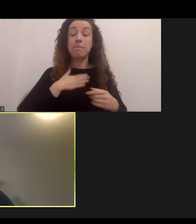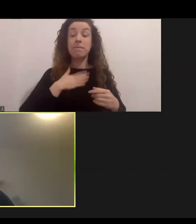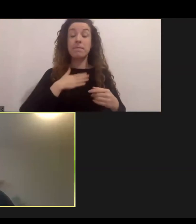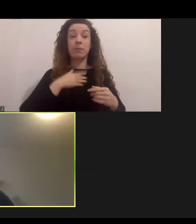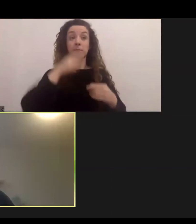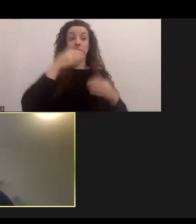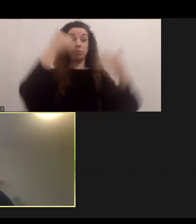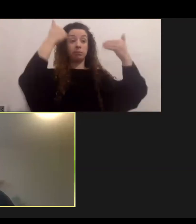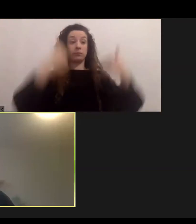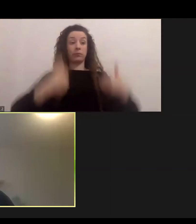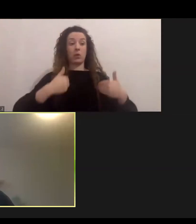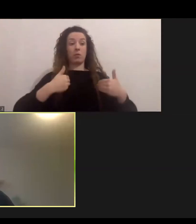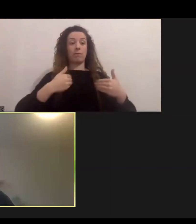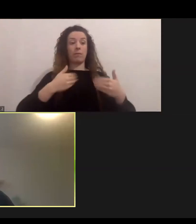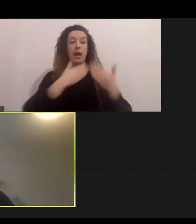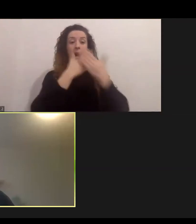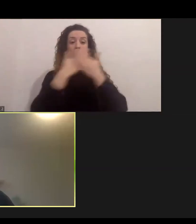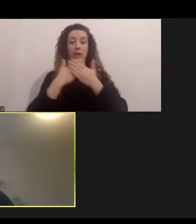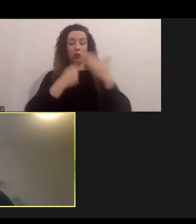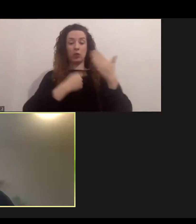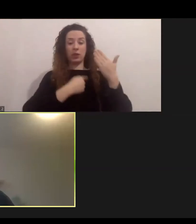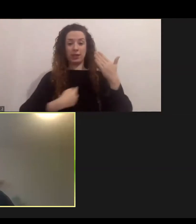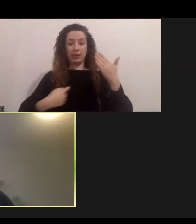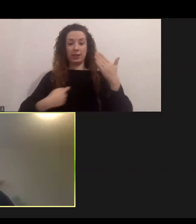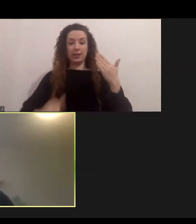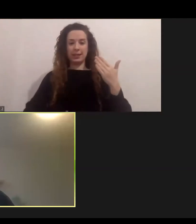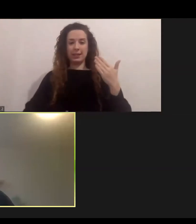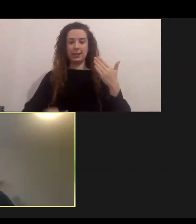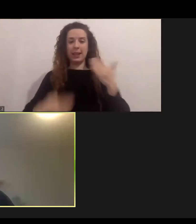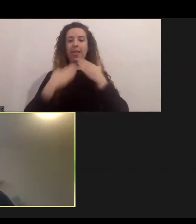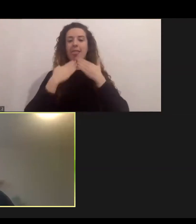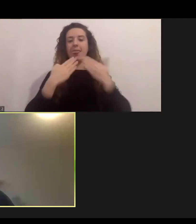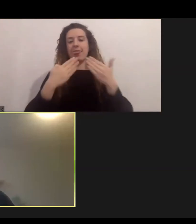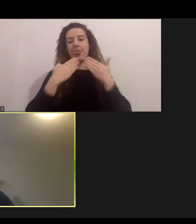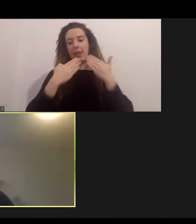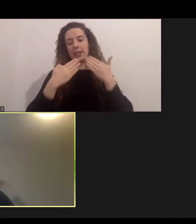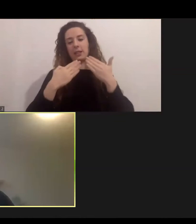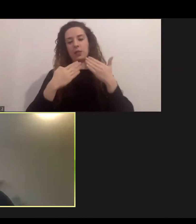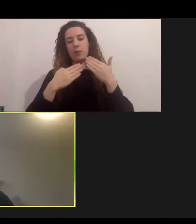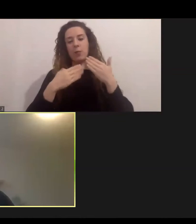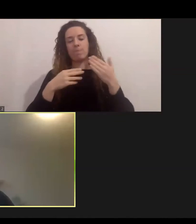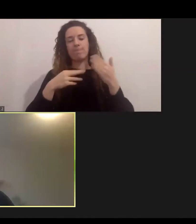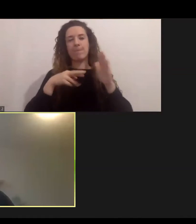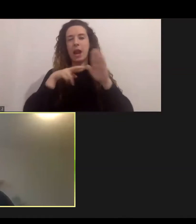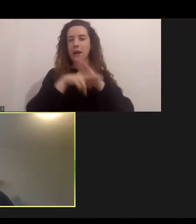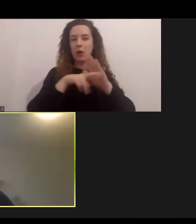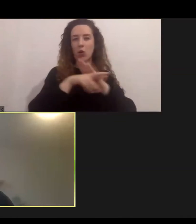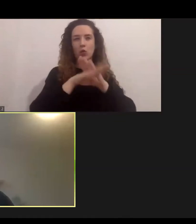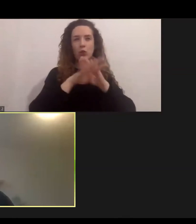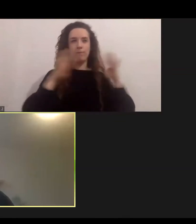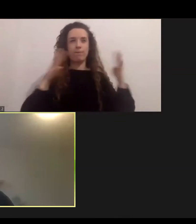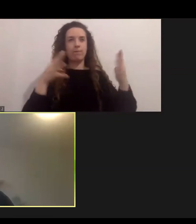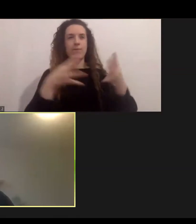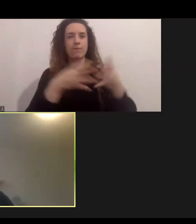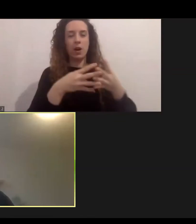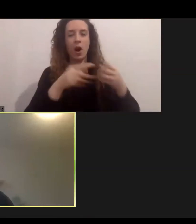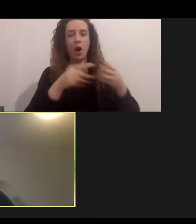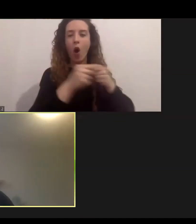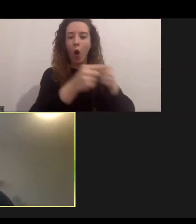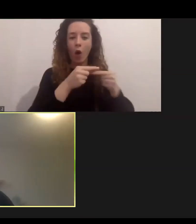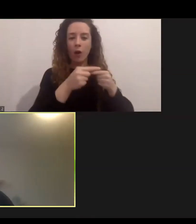accessible for me, and I like it. As I said, I like the face-to-face connection